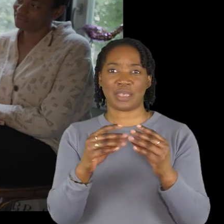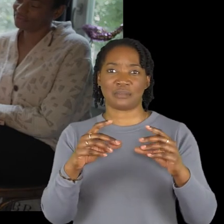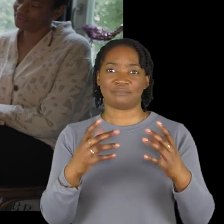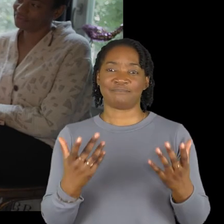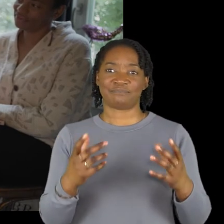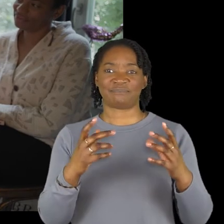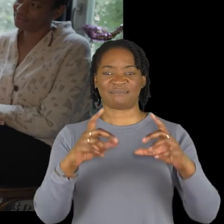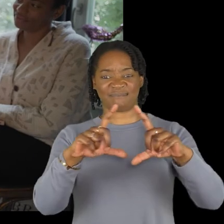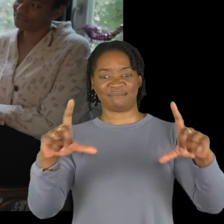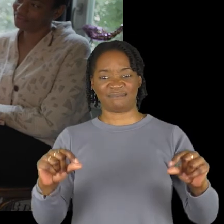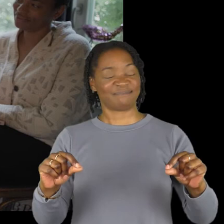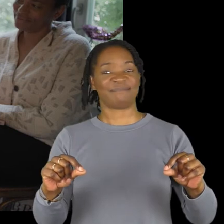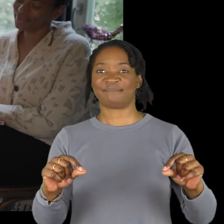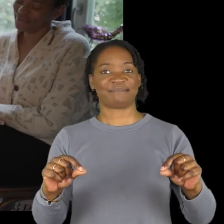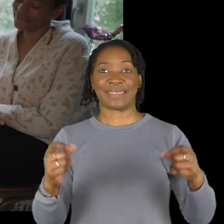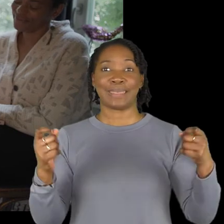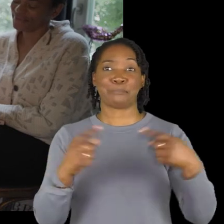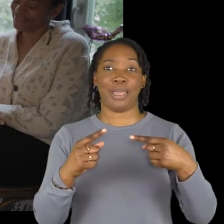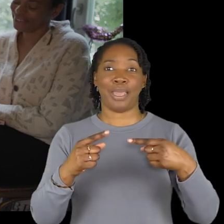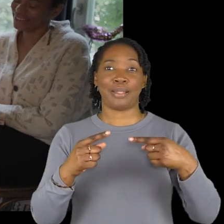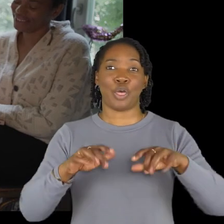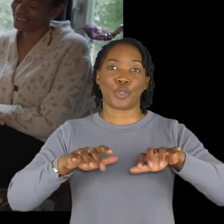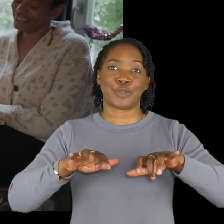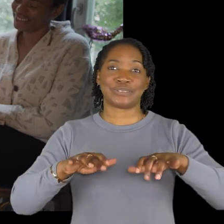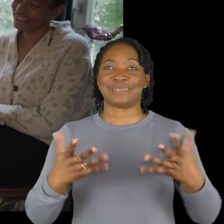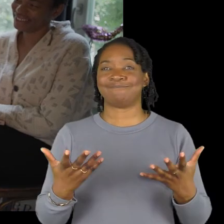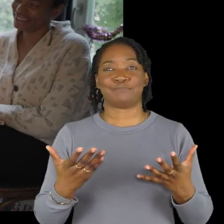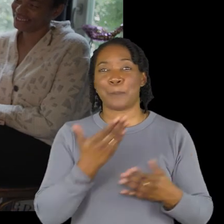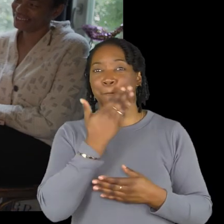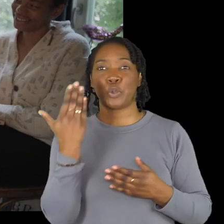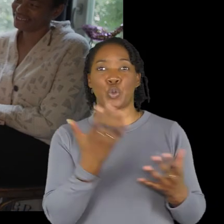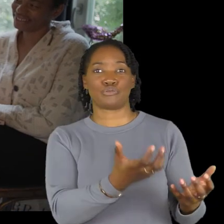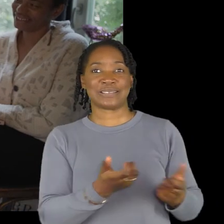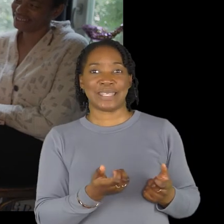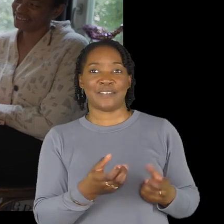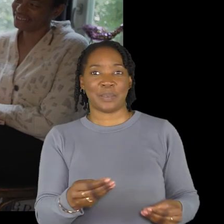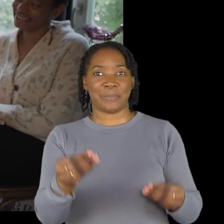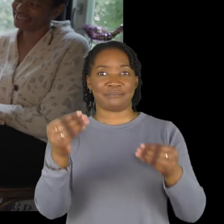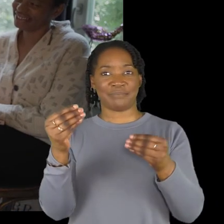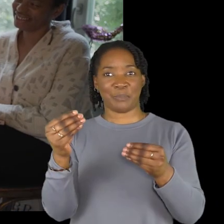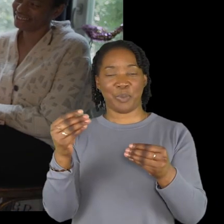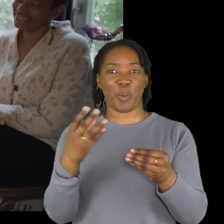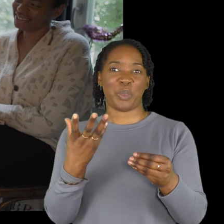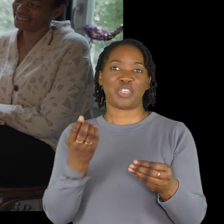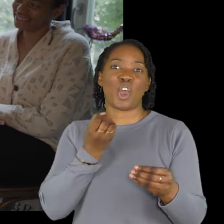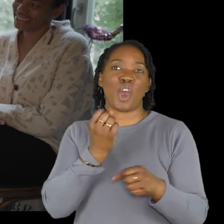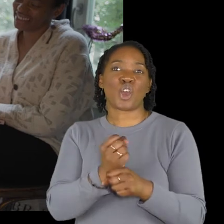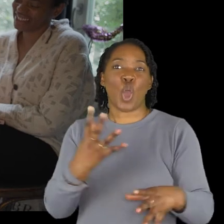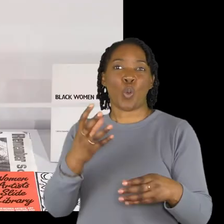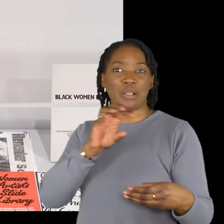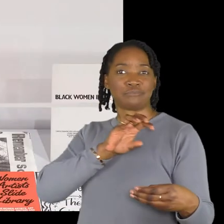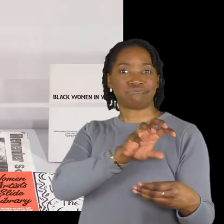it, but it was an email. You know, I didn't get the piece of paper through the, you know, with the little gold